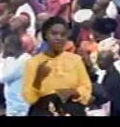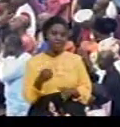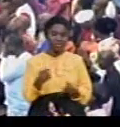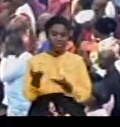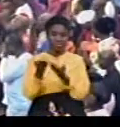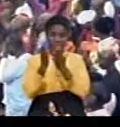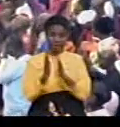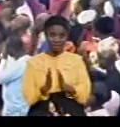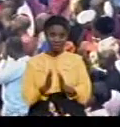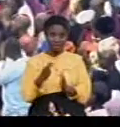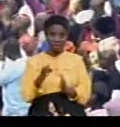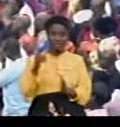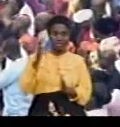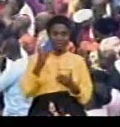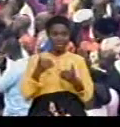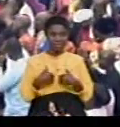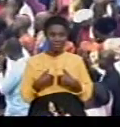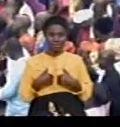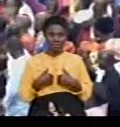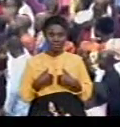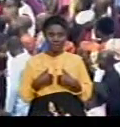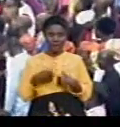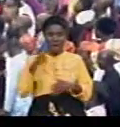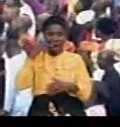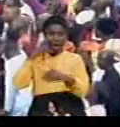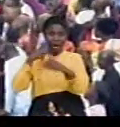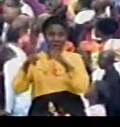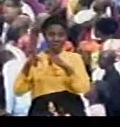Remember, believe his prophets.